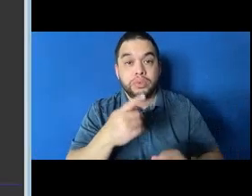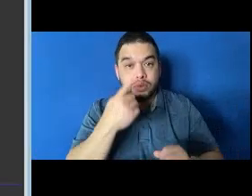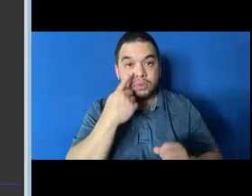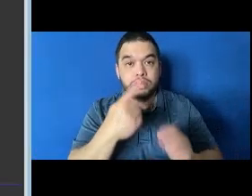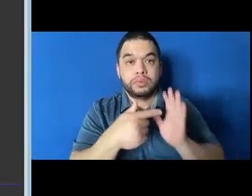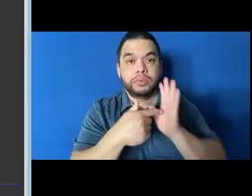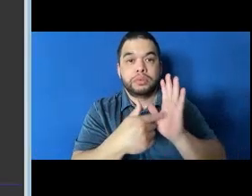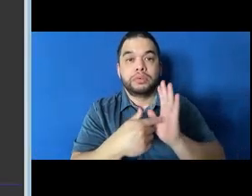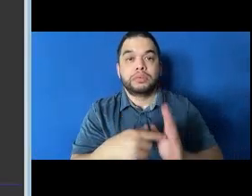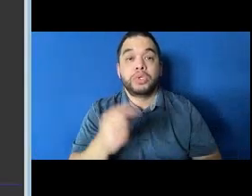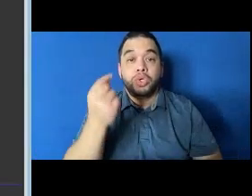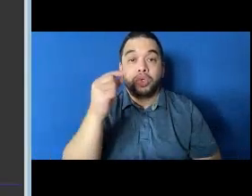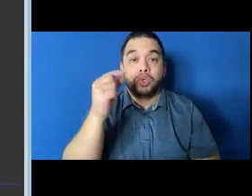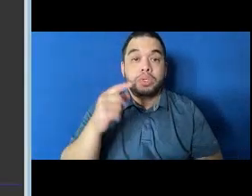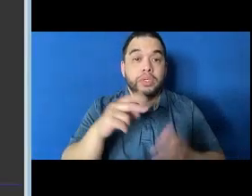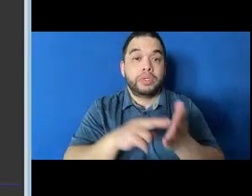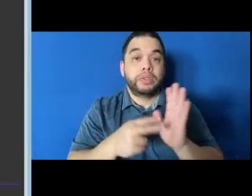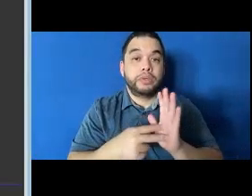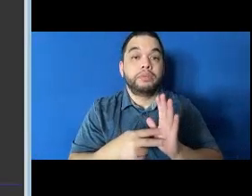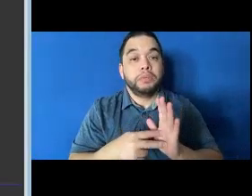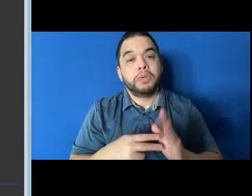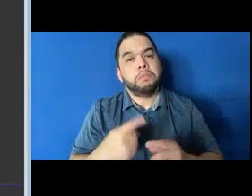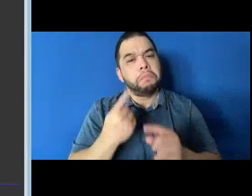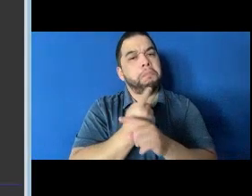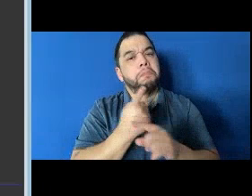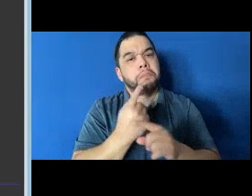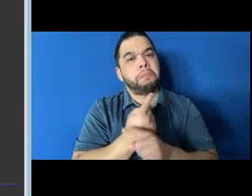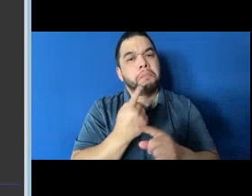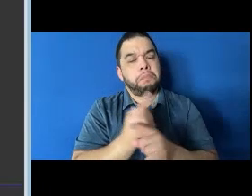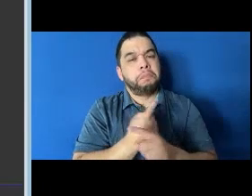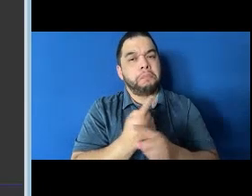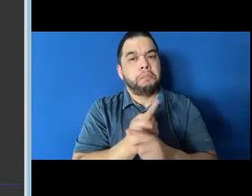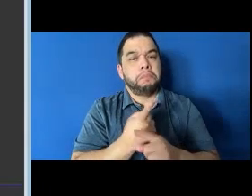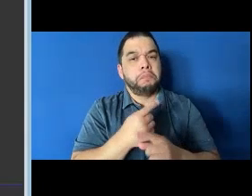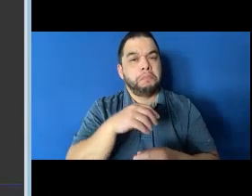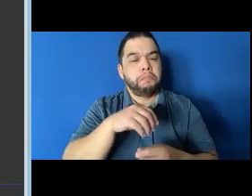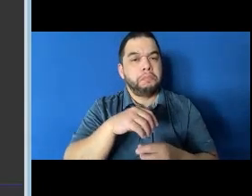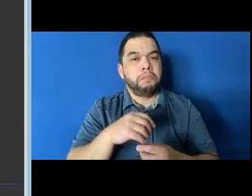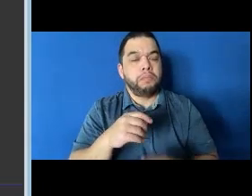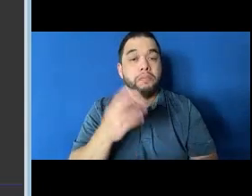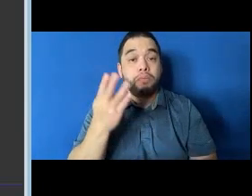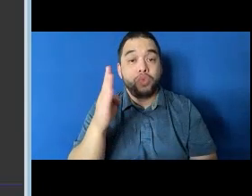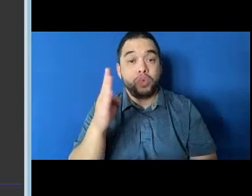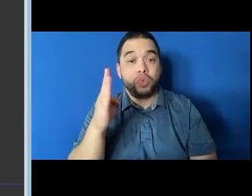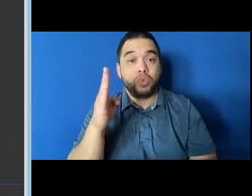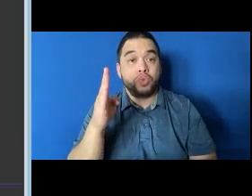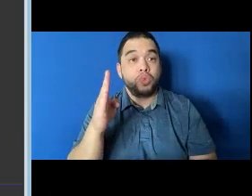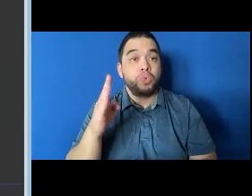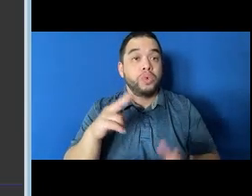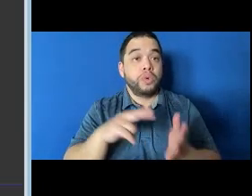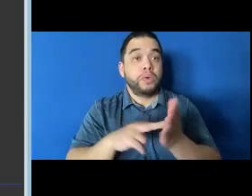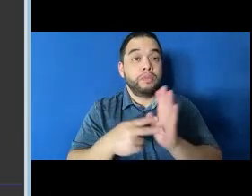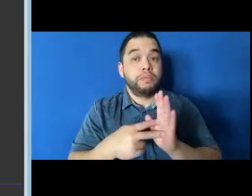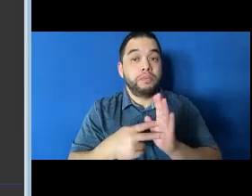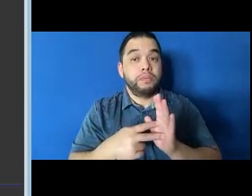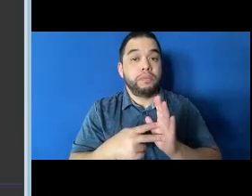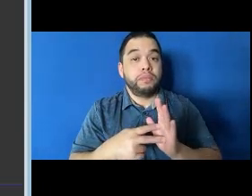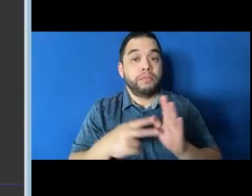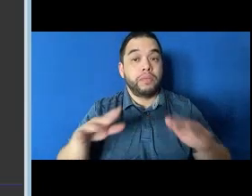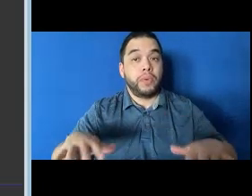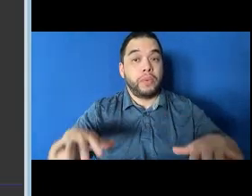Verde significa que el río está Green dentro de means su cauce. that the Los river is sensores que within están en its own azulito, bed. eso quiere decir que The el ones that are nivel in de blue inundación means no that es definido.